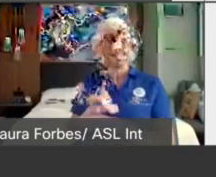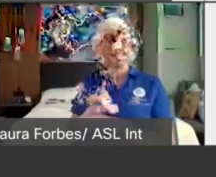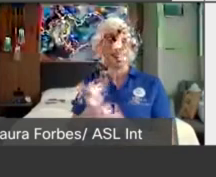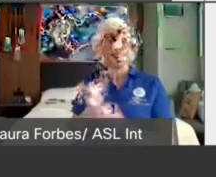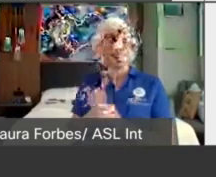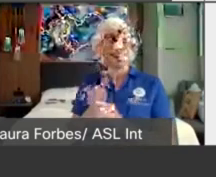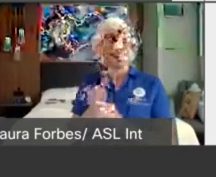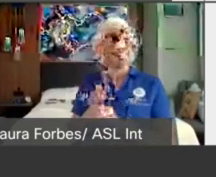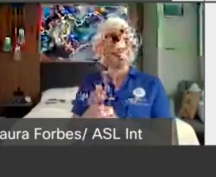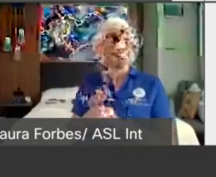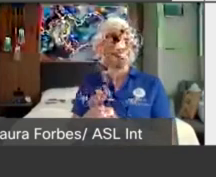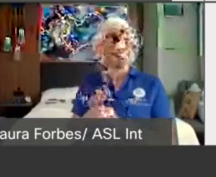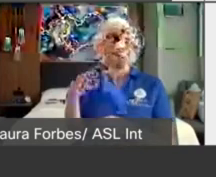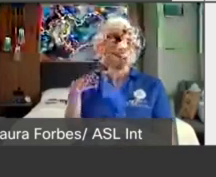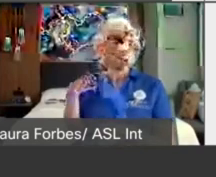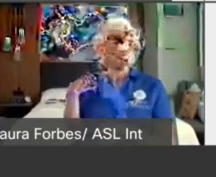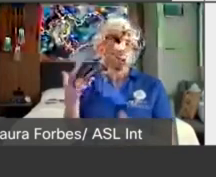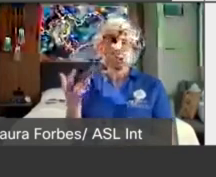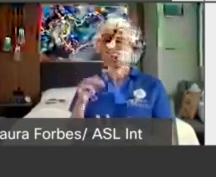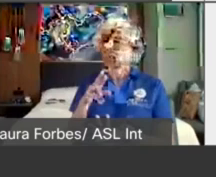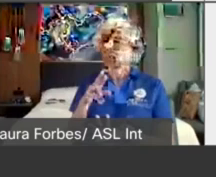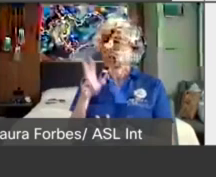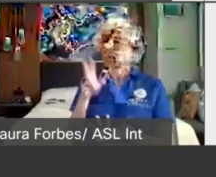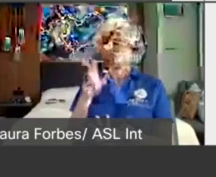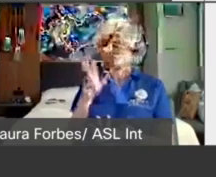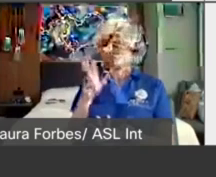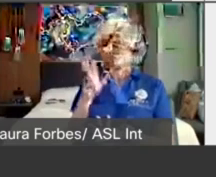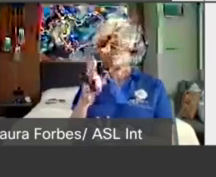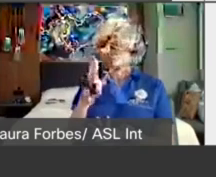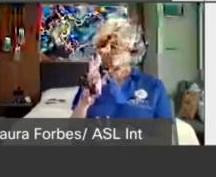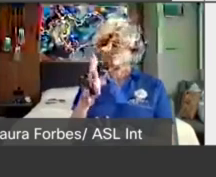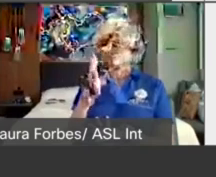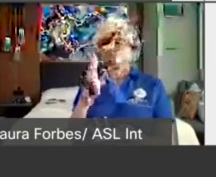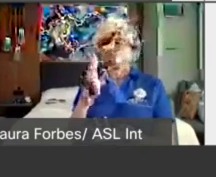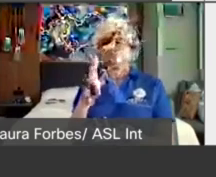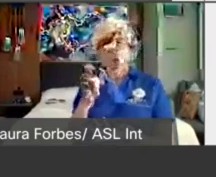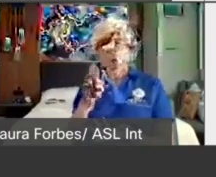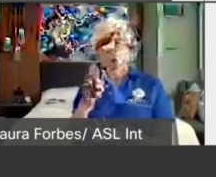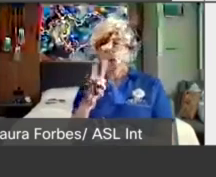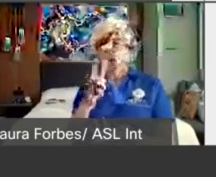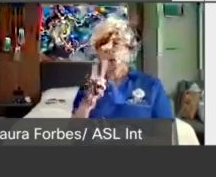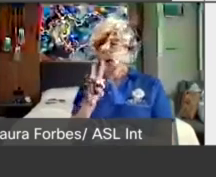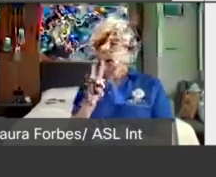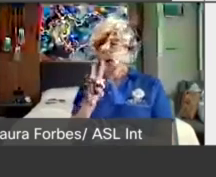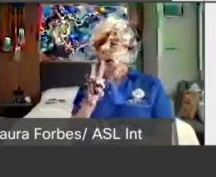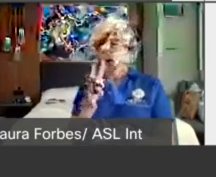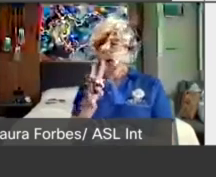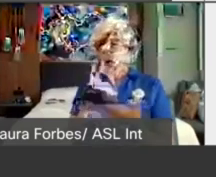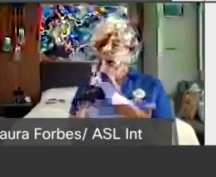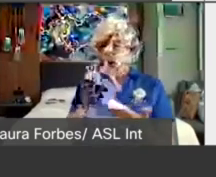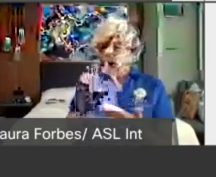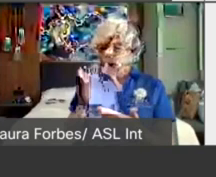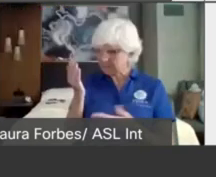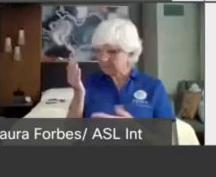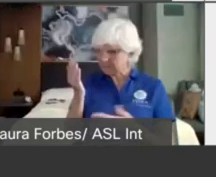or either I heard Mr. Kumar talk about this in part of his presentation. And thank